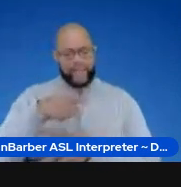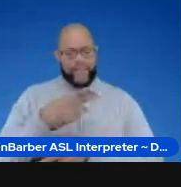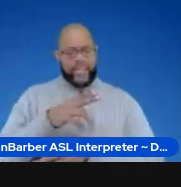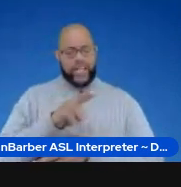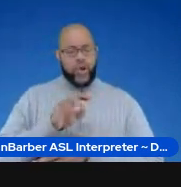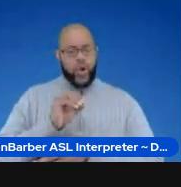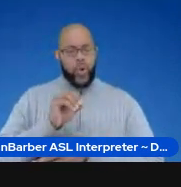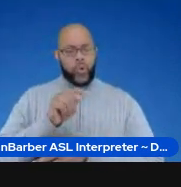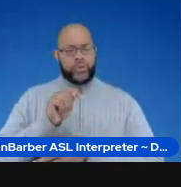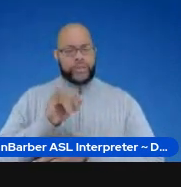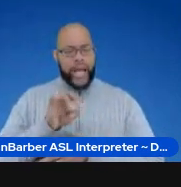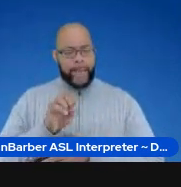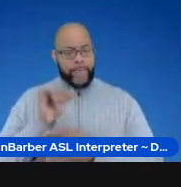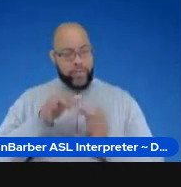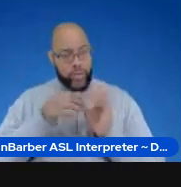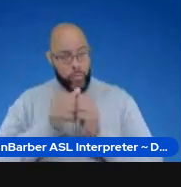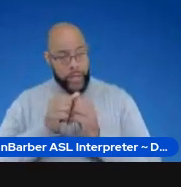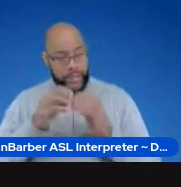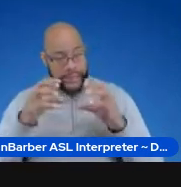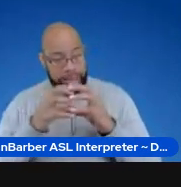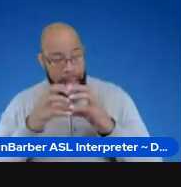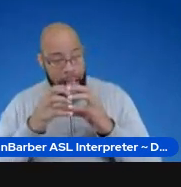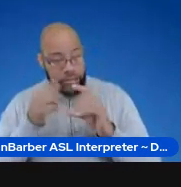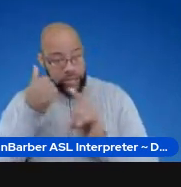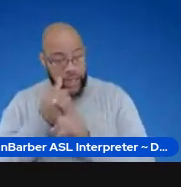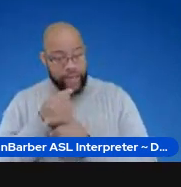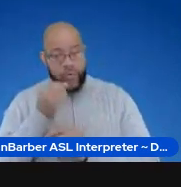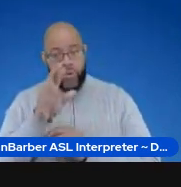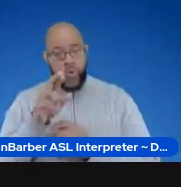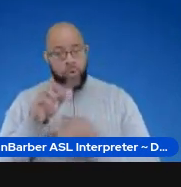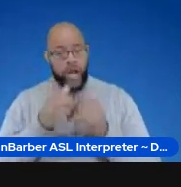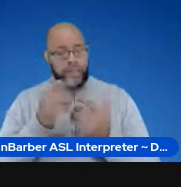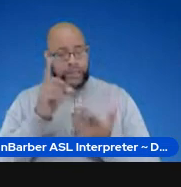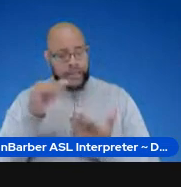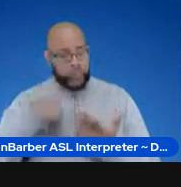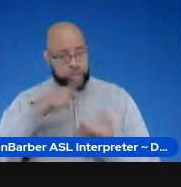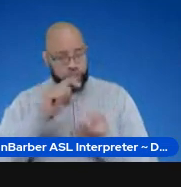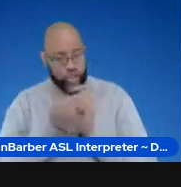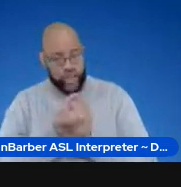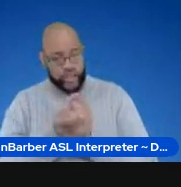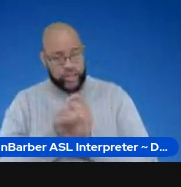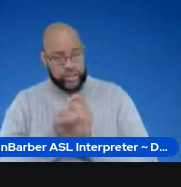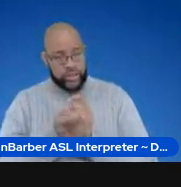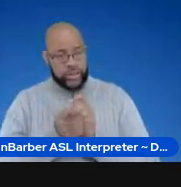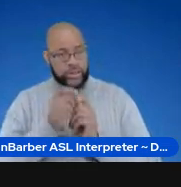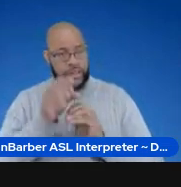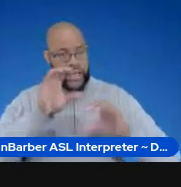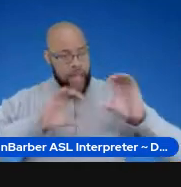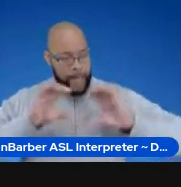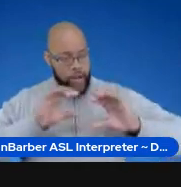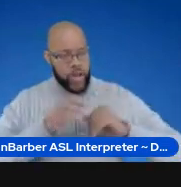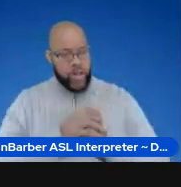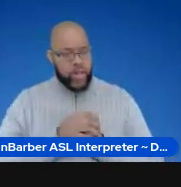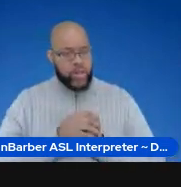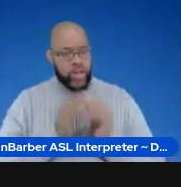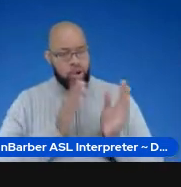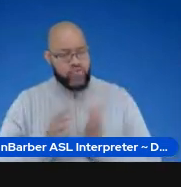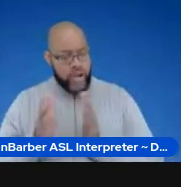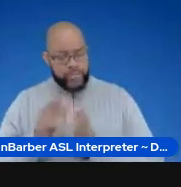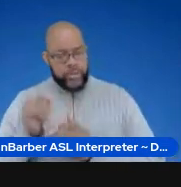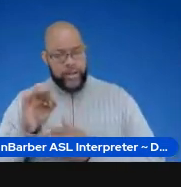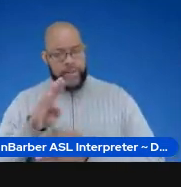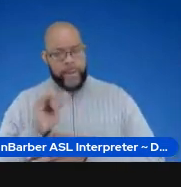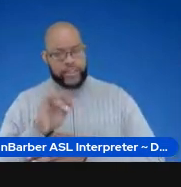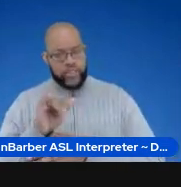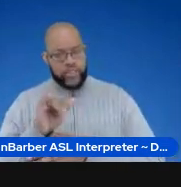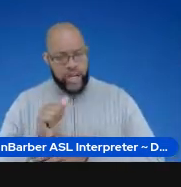the cells themselves? Or have we changed the biochemical, arrangement of the bacteria